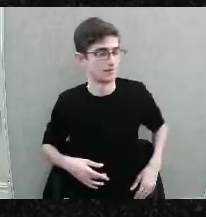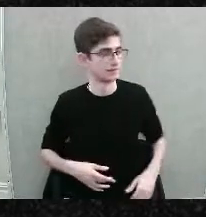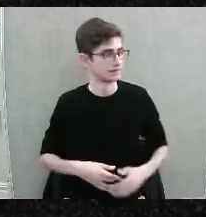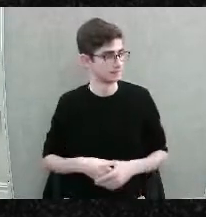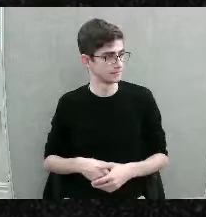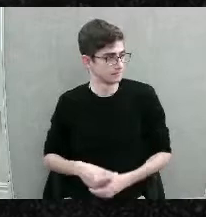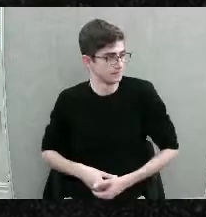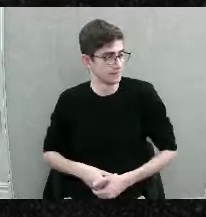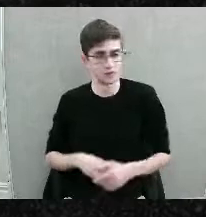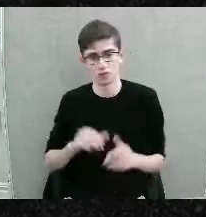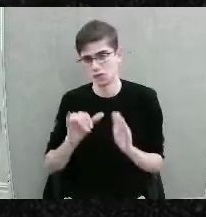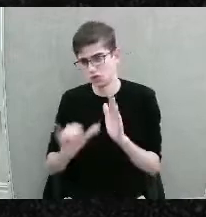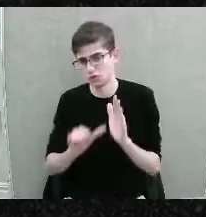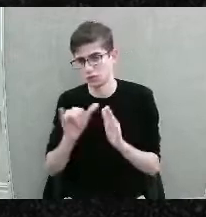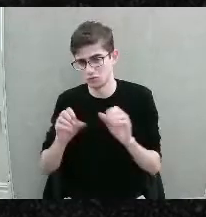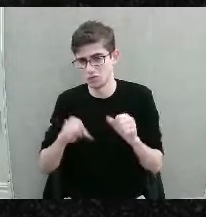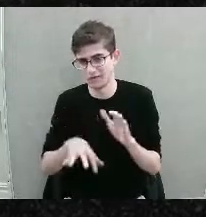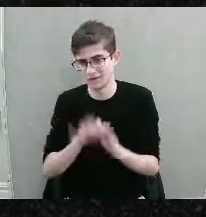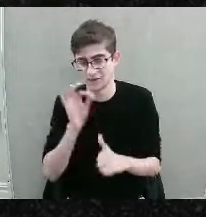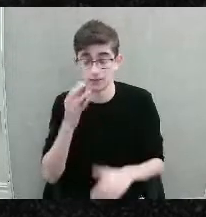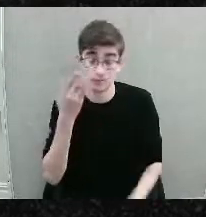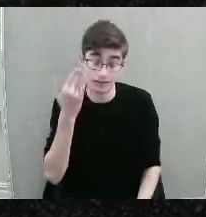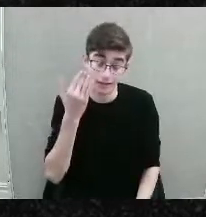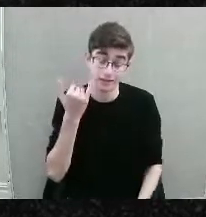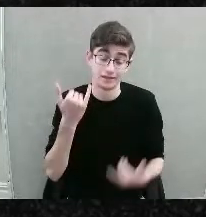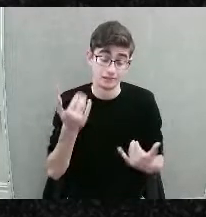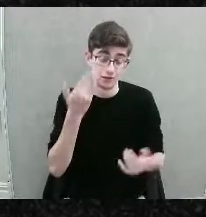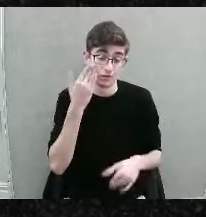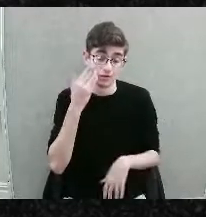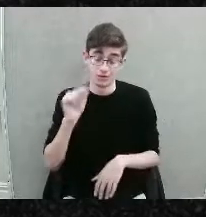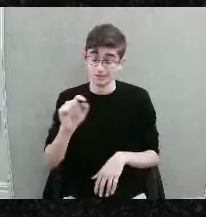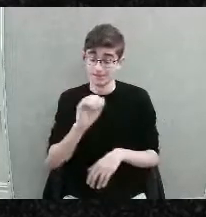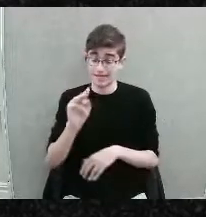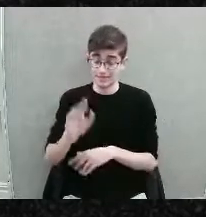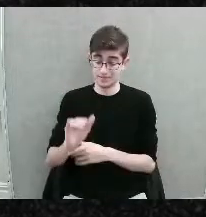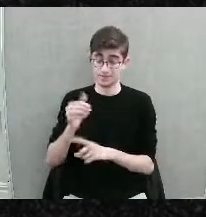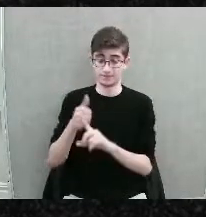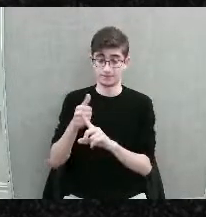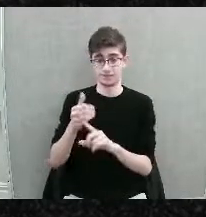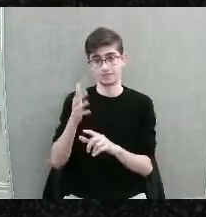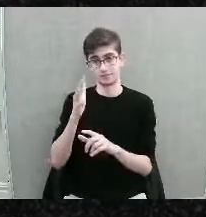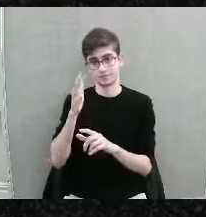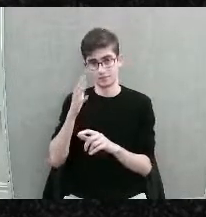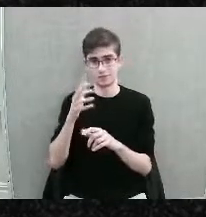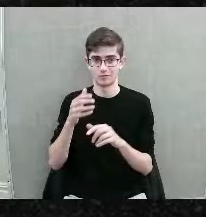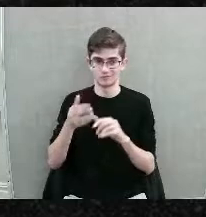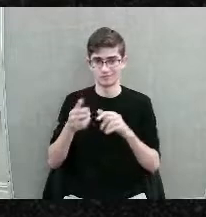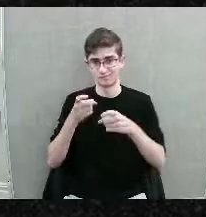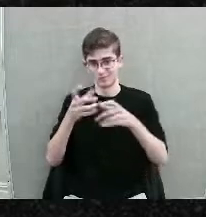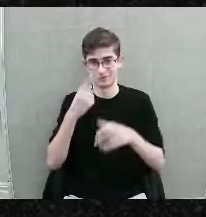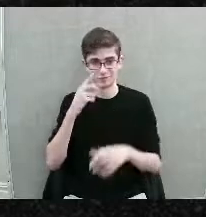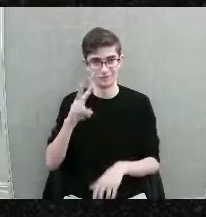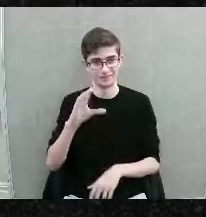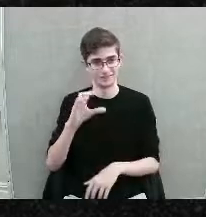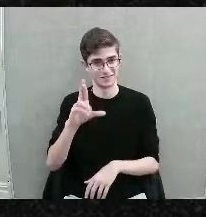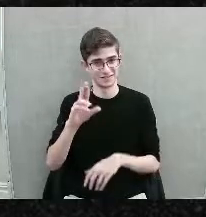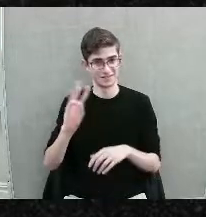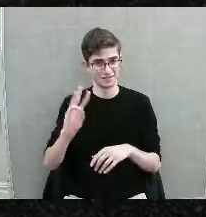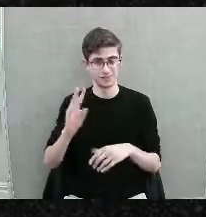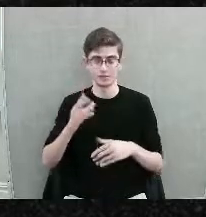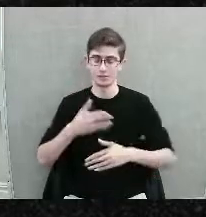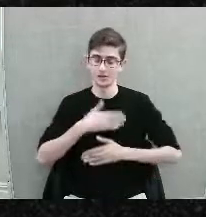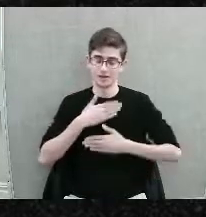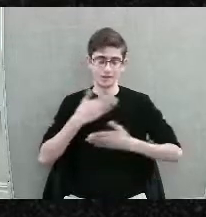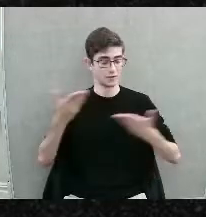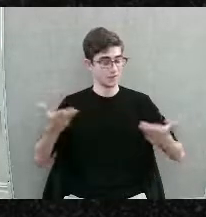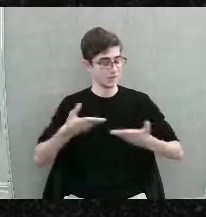on the BCRW YouTube channel because, as you all know, Tami was previously the associate director of BCRW, and we are particularly happy to